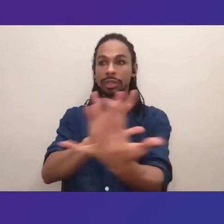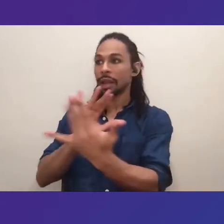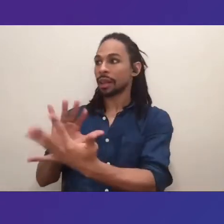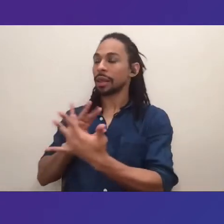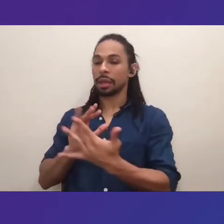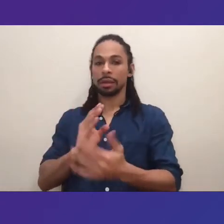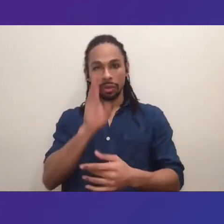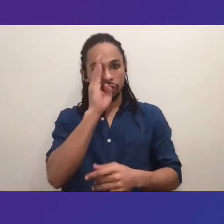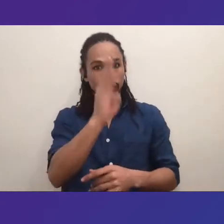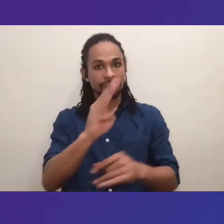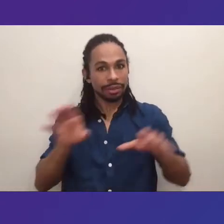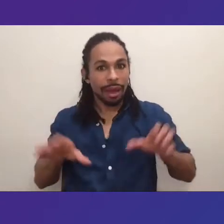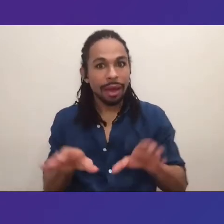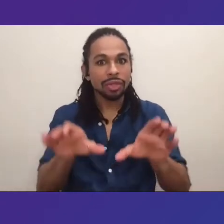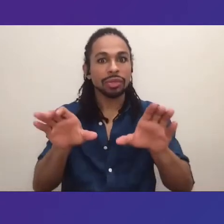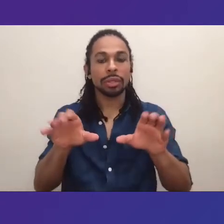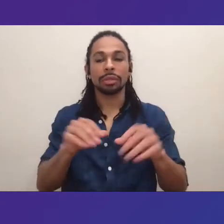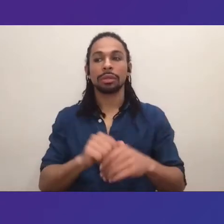in collaboration with